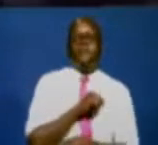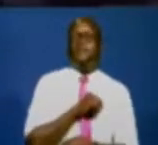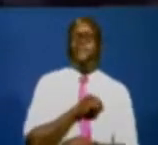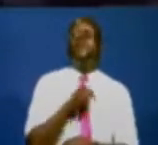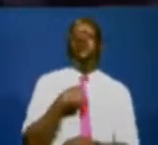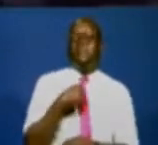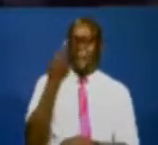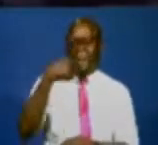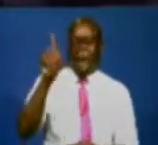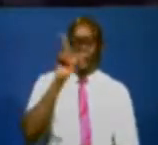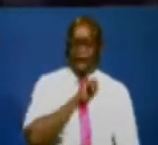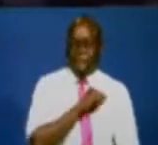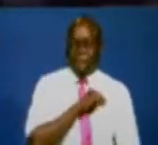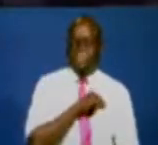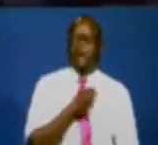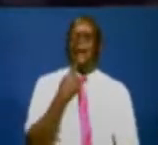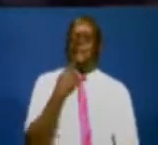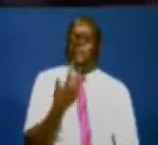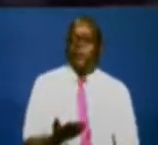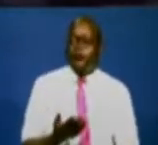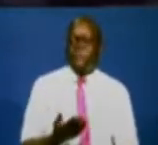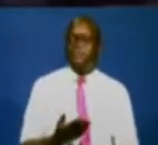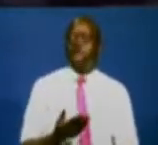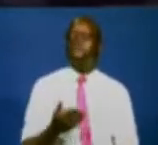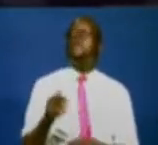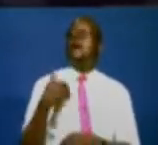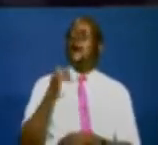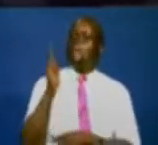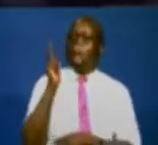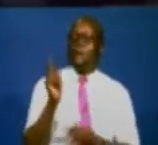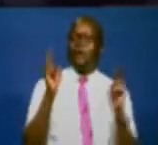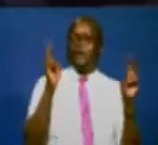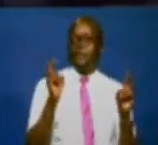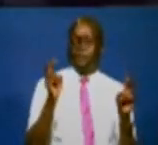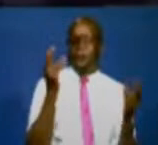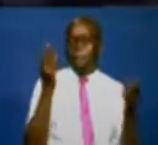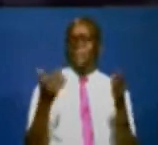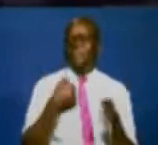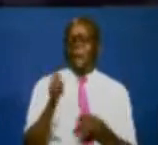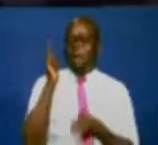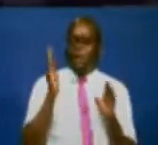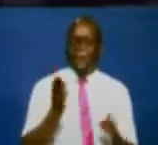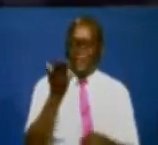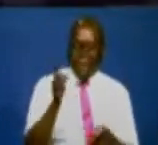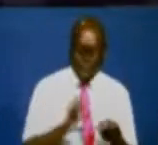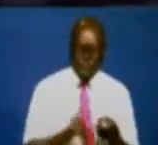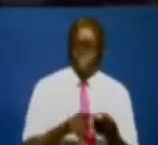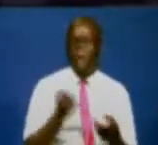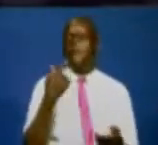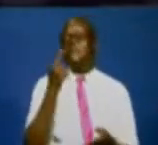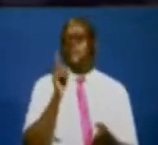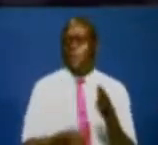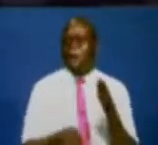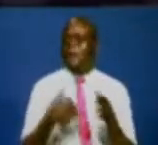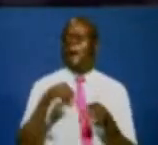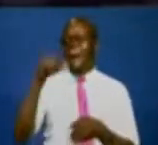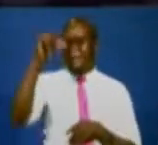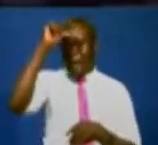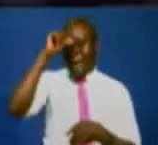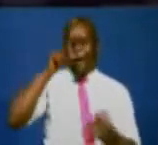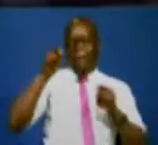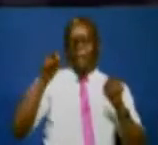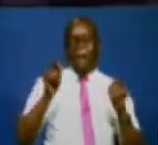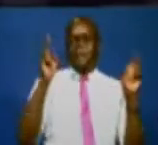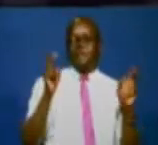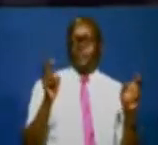order. When I say there are legal issues and maybe we have lawyers there, when I say there are governance issues